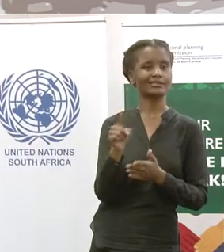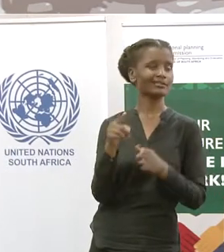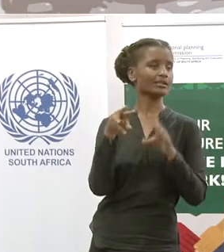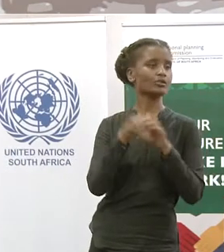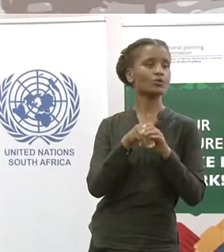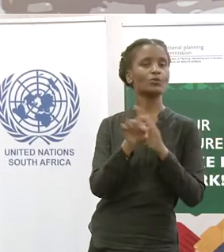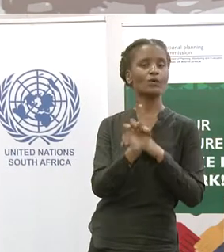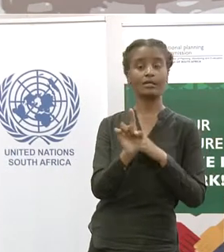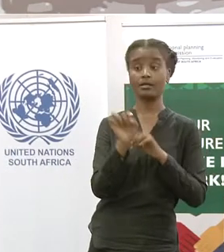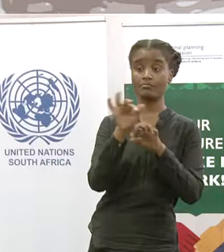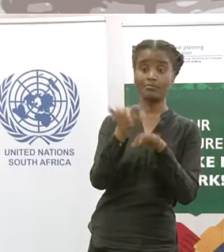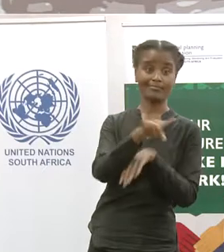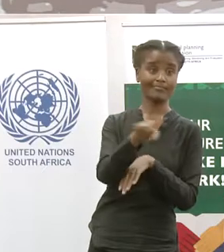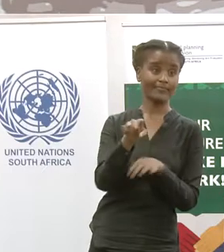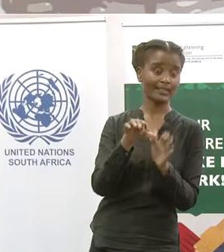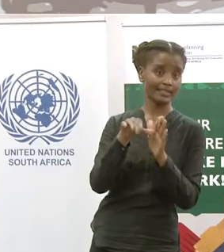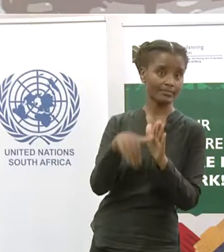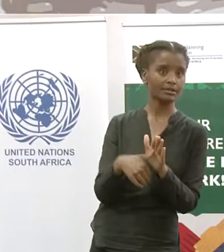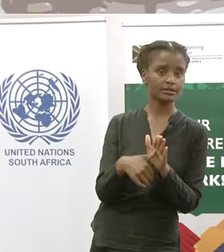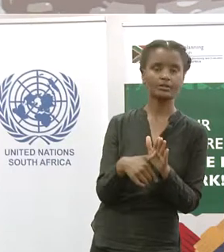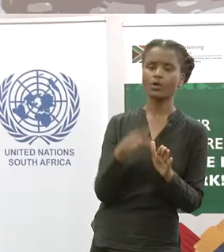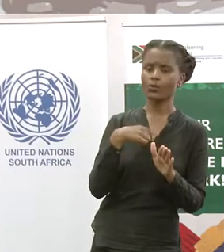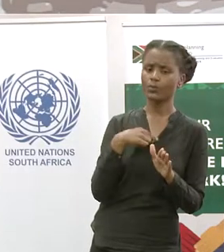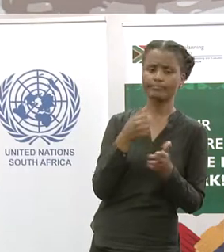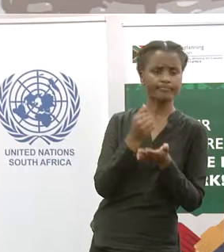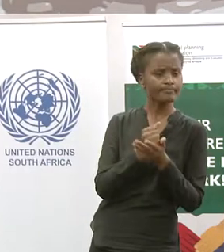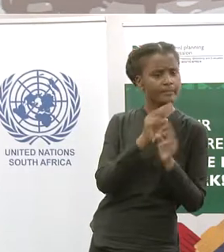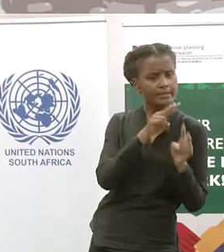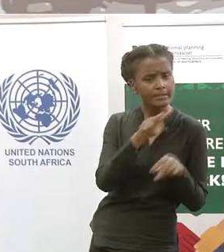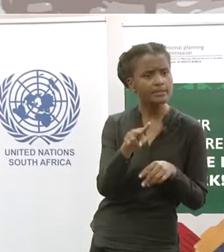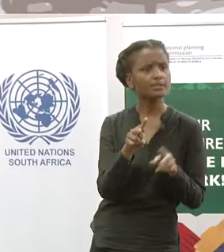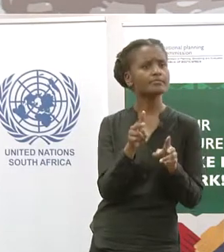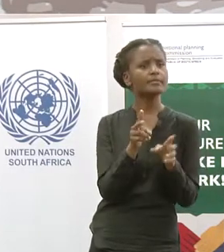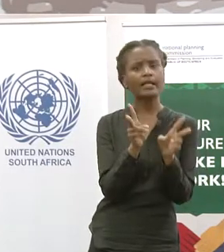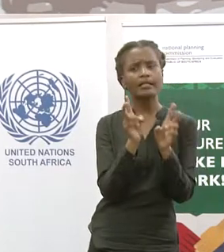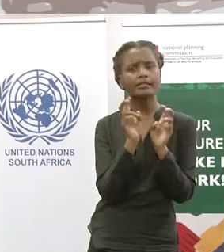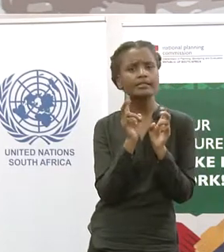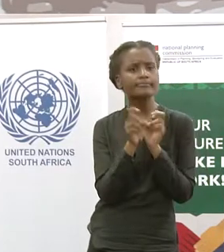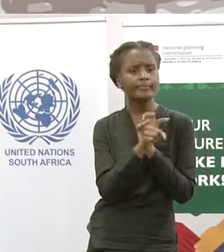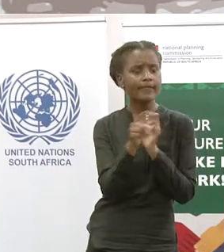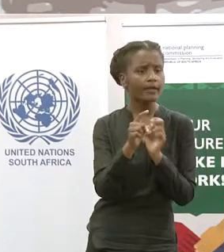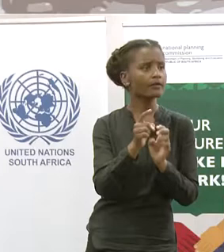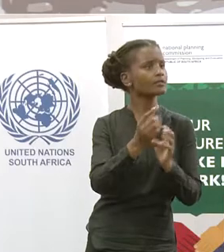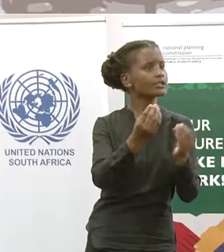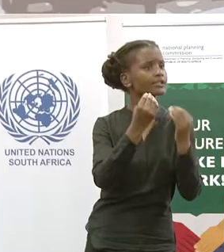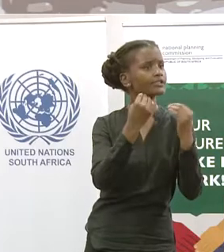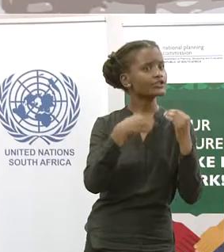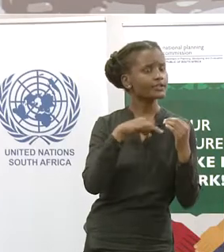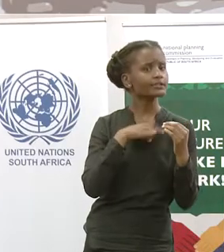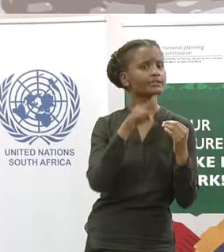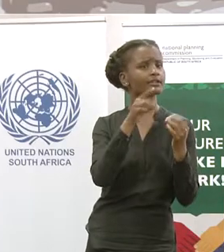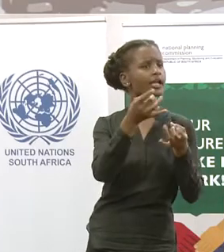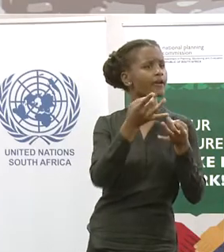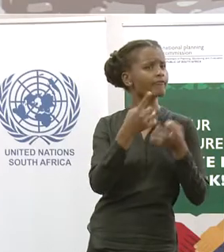with disability. Let us see them and listen to them, give them the space to educate us and inform us